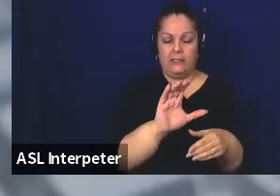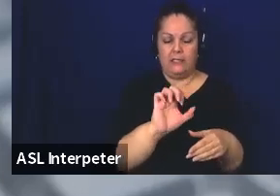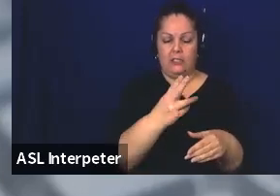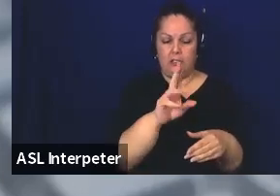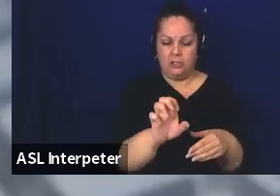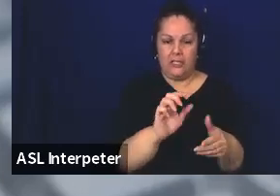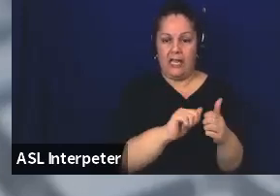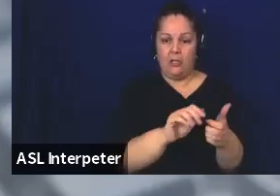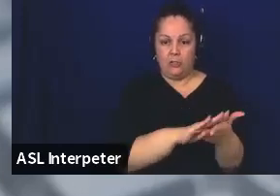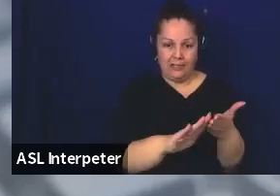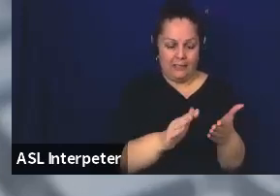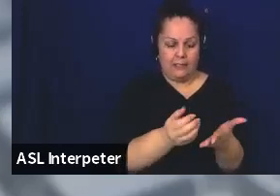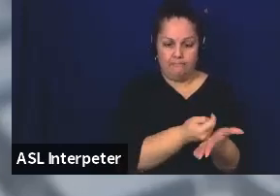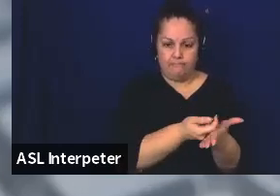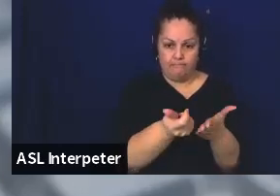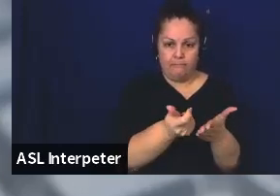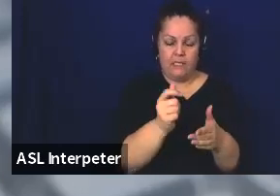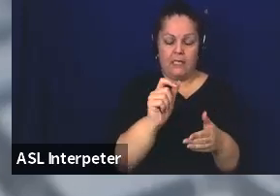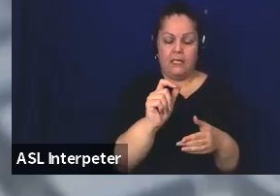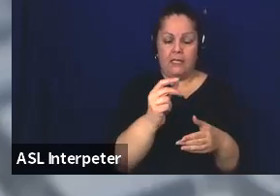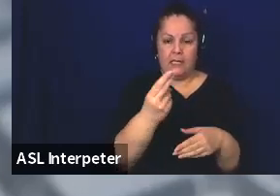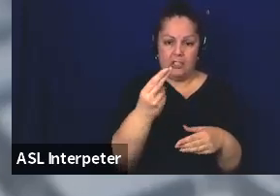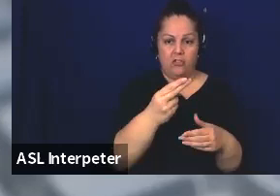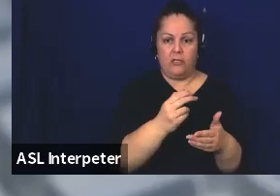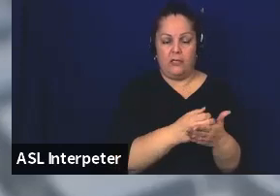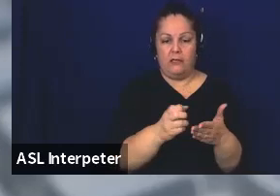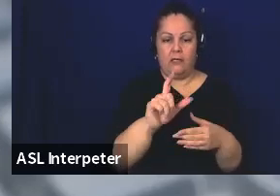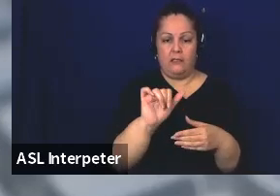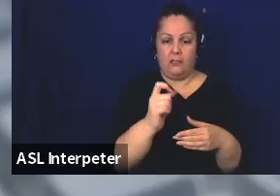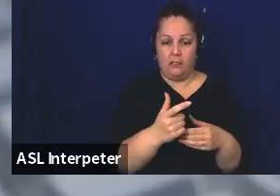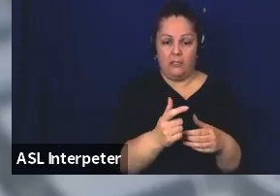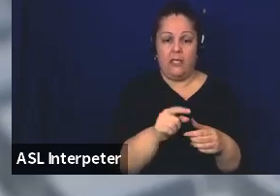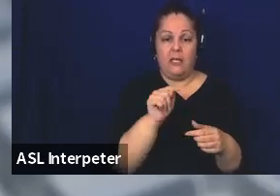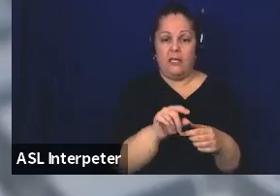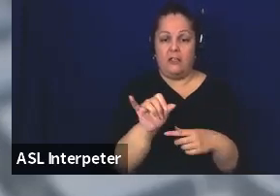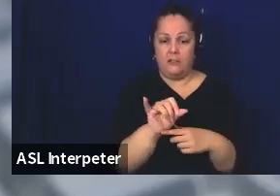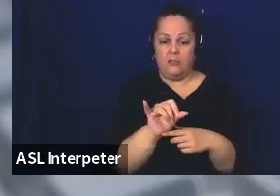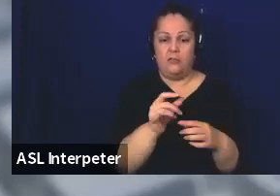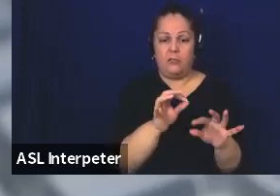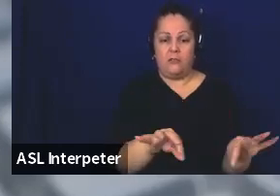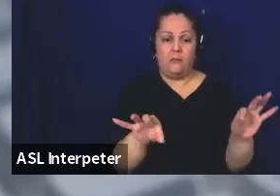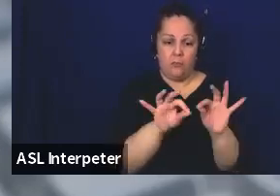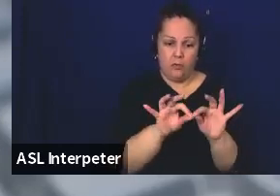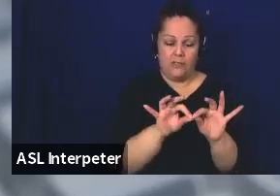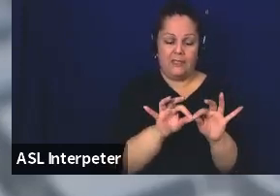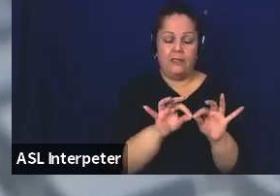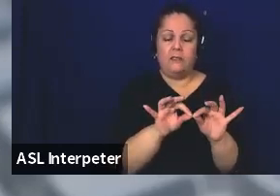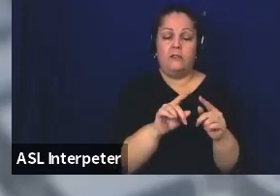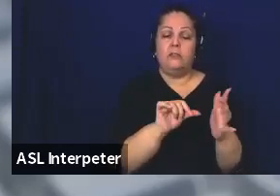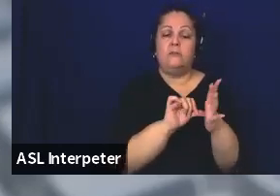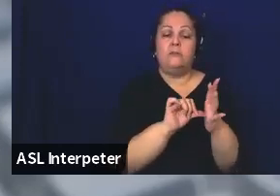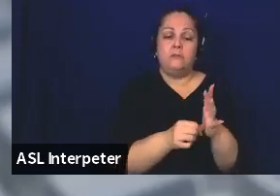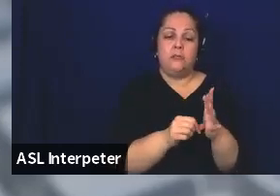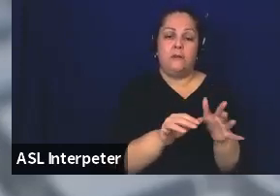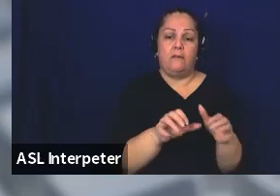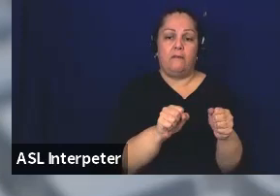clear history, and how to clear chat logs. This also is going to be important in highlighting quick